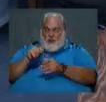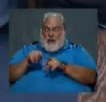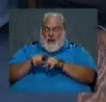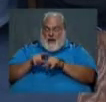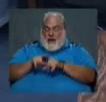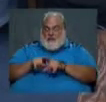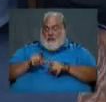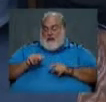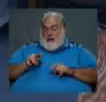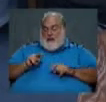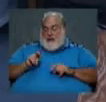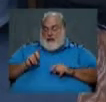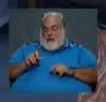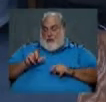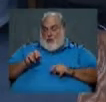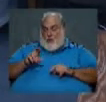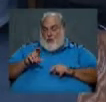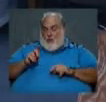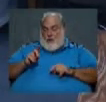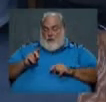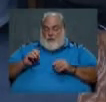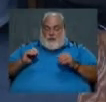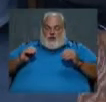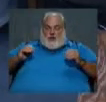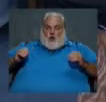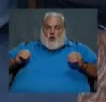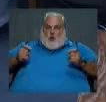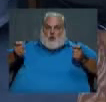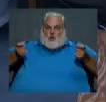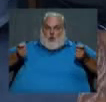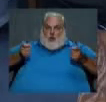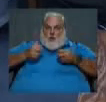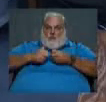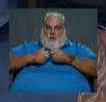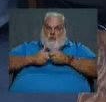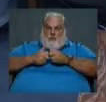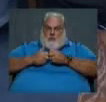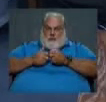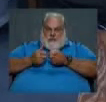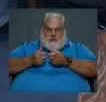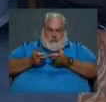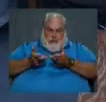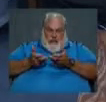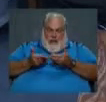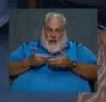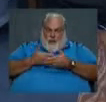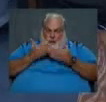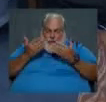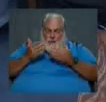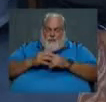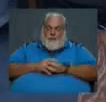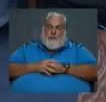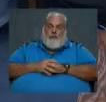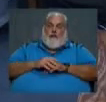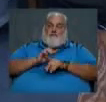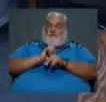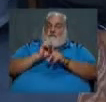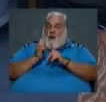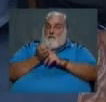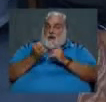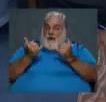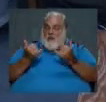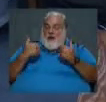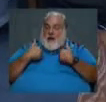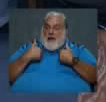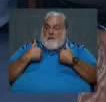to enforce any kind of control problems that we had. The environment we have now, we have a home leader there